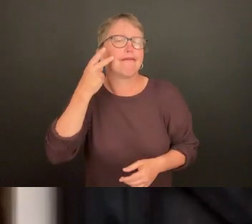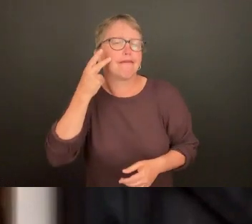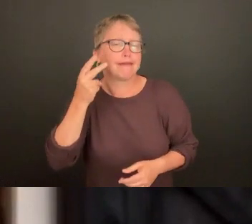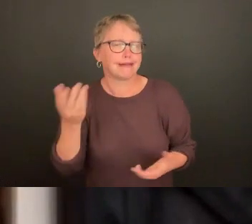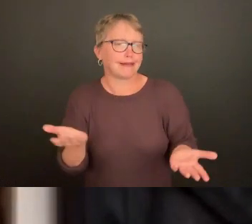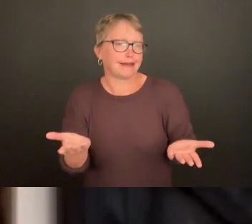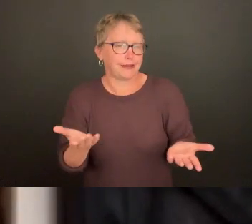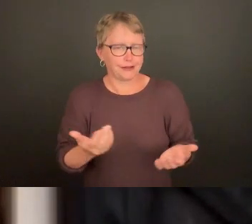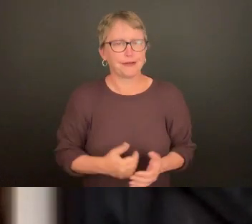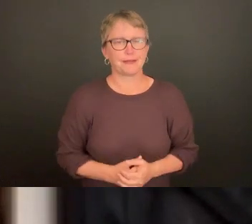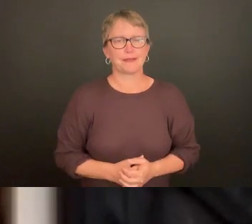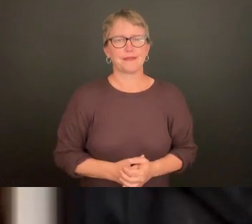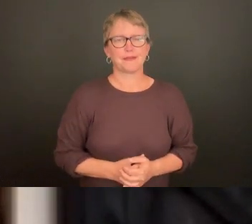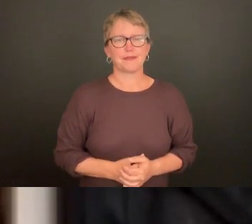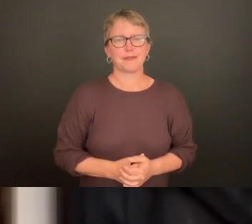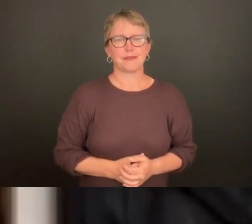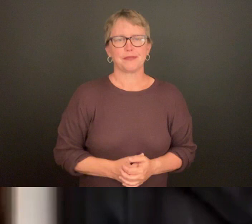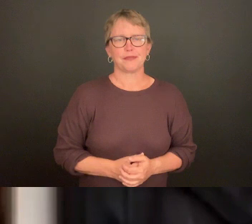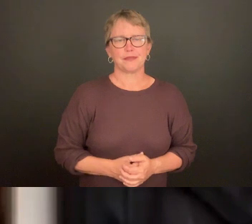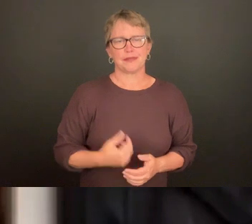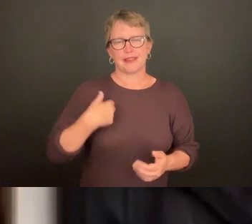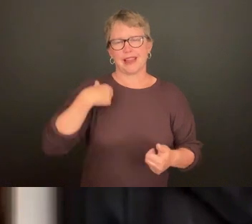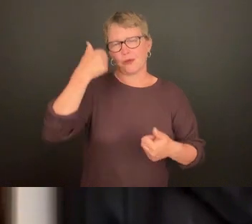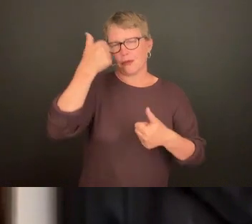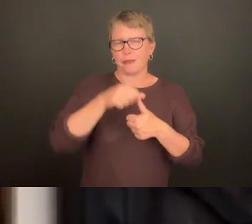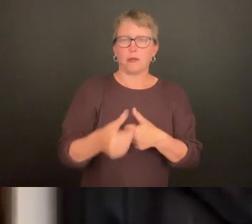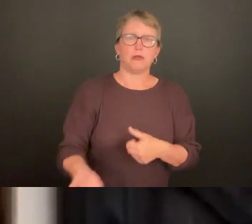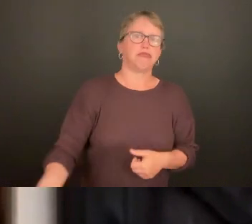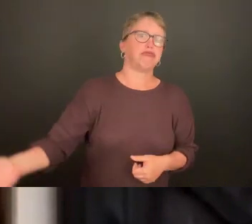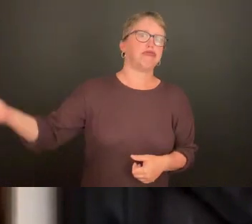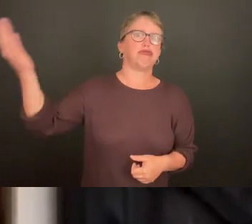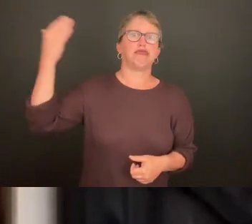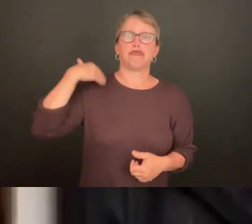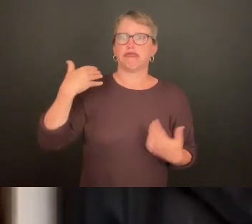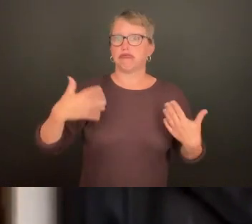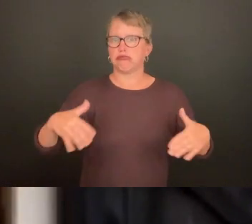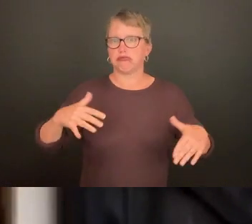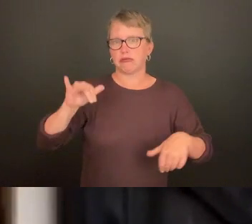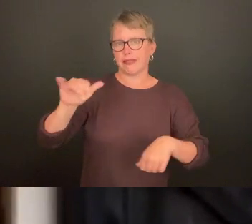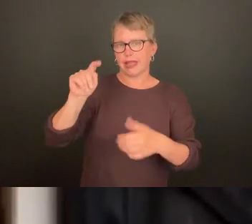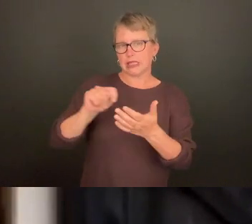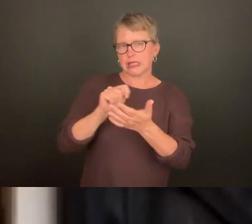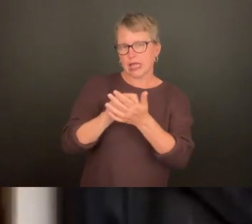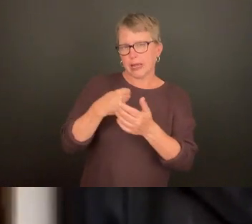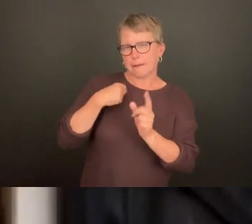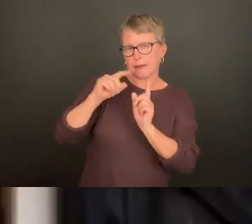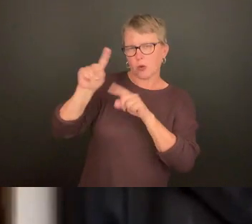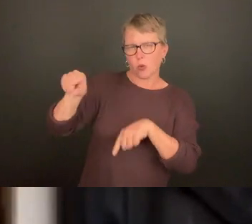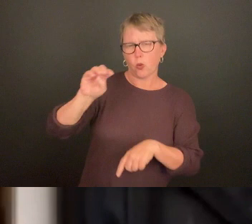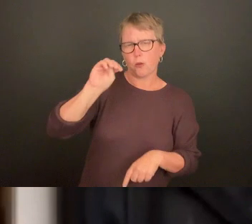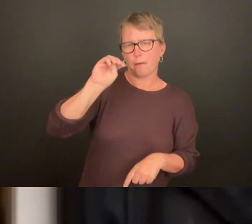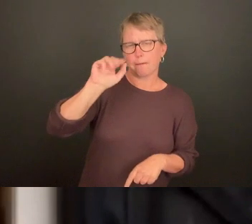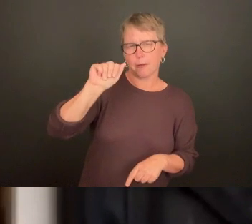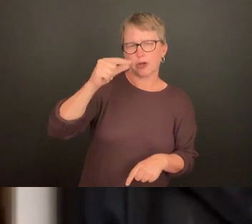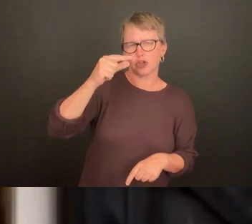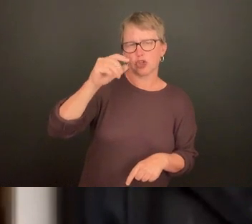wow, it was, I was at McGee Rehab. It was a Wednesday, I believe it was a Wednesday or a